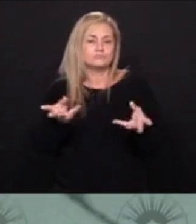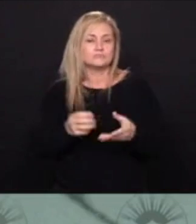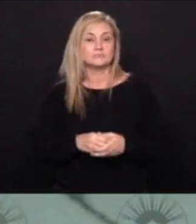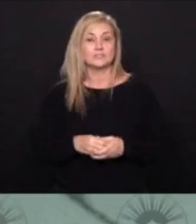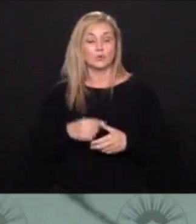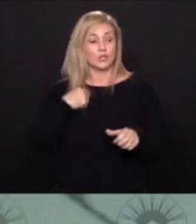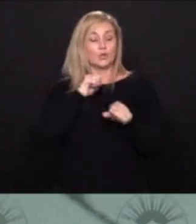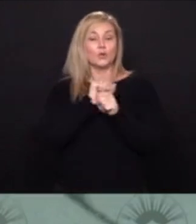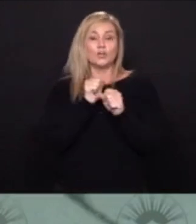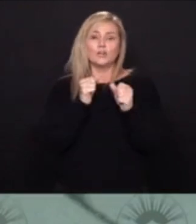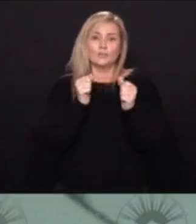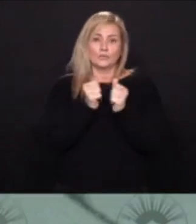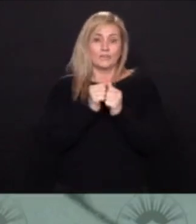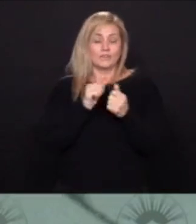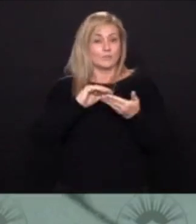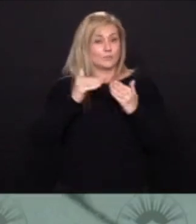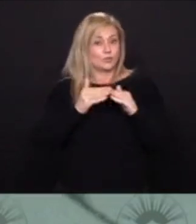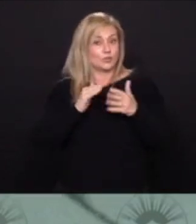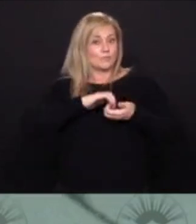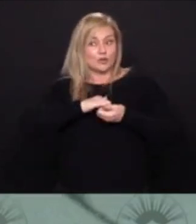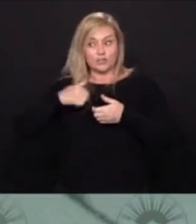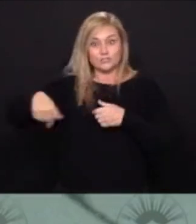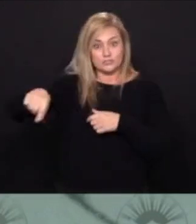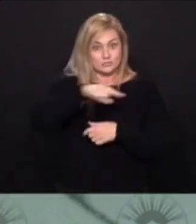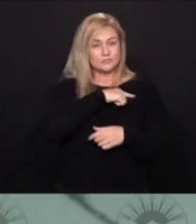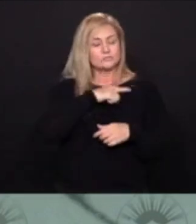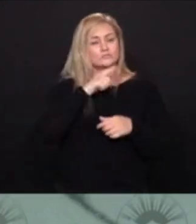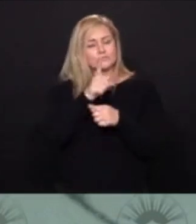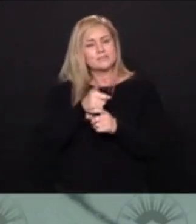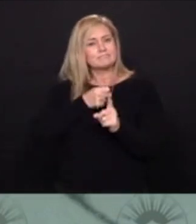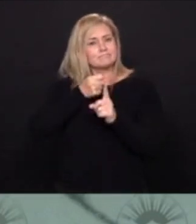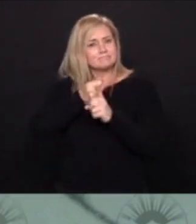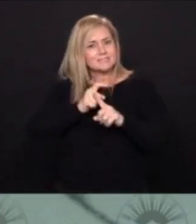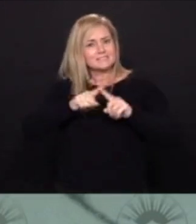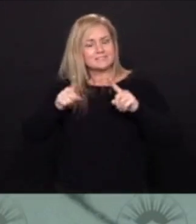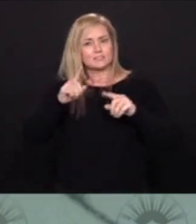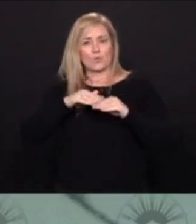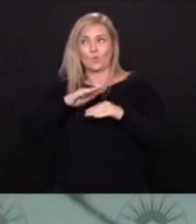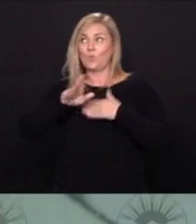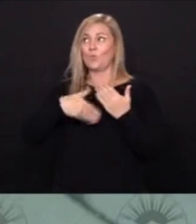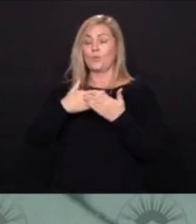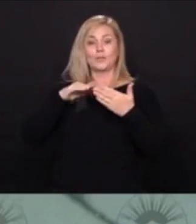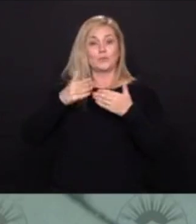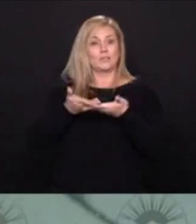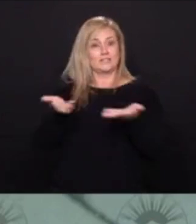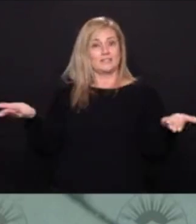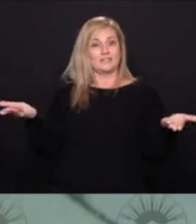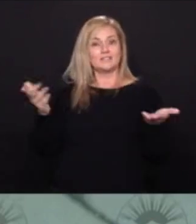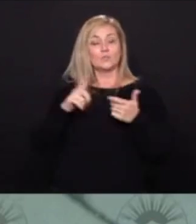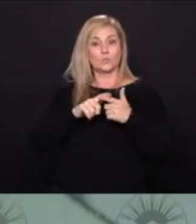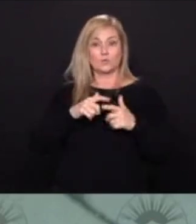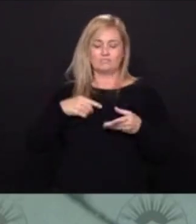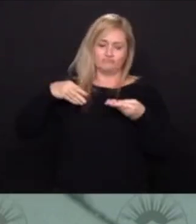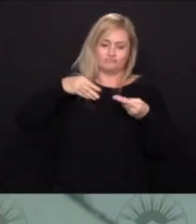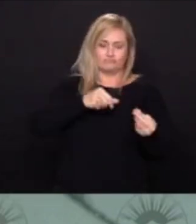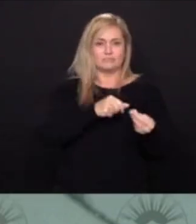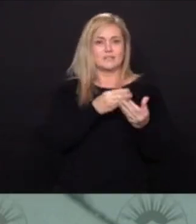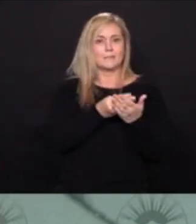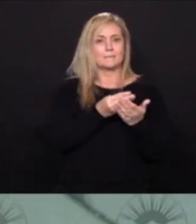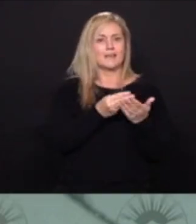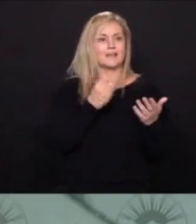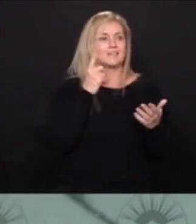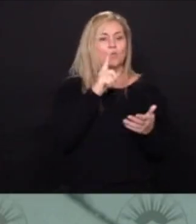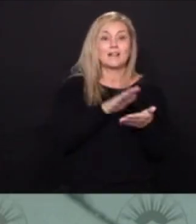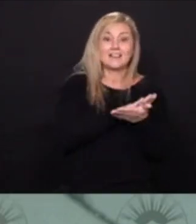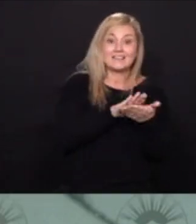community partners to make a difference throughout the entire community. For example, we are investing in cleaning and thousands of